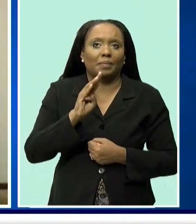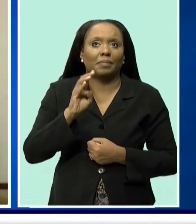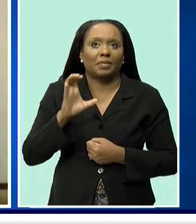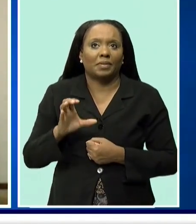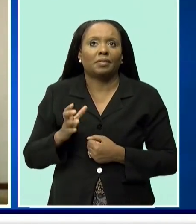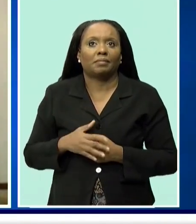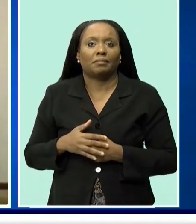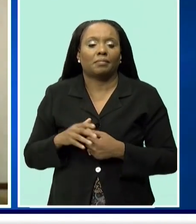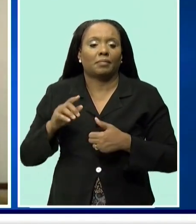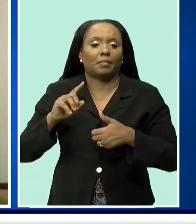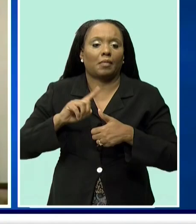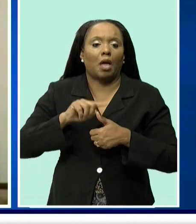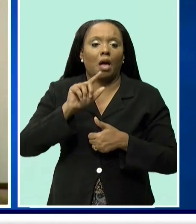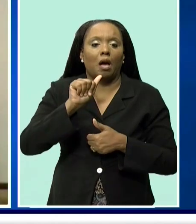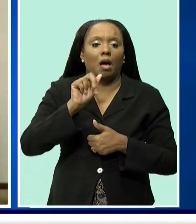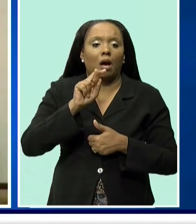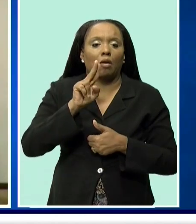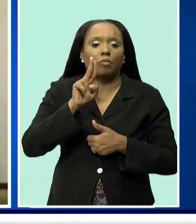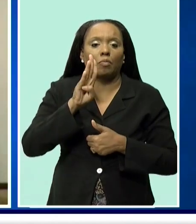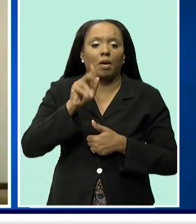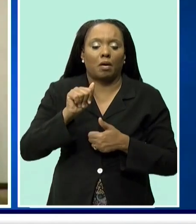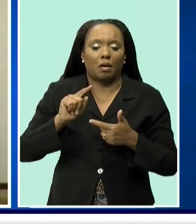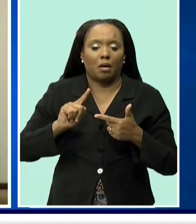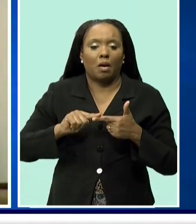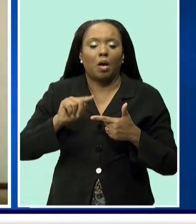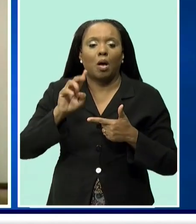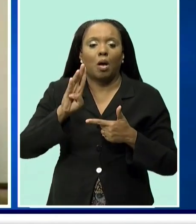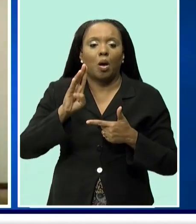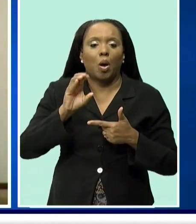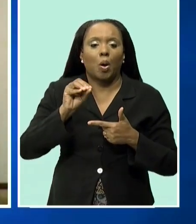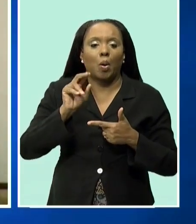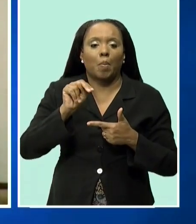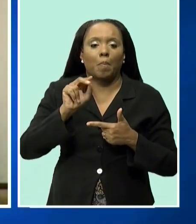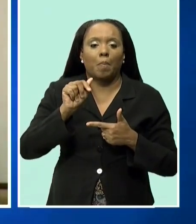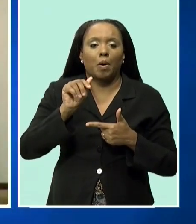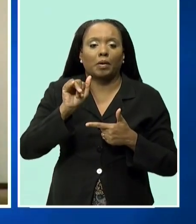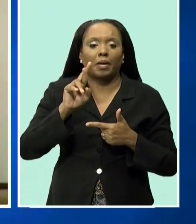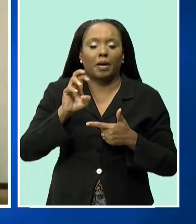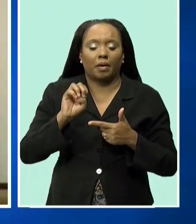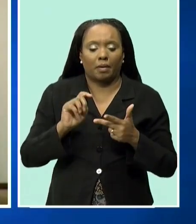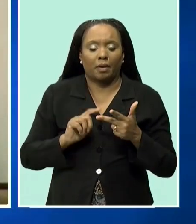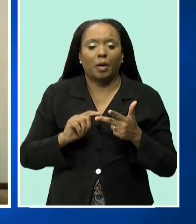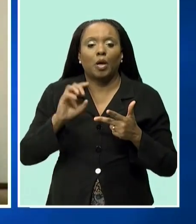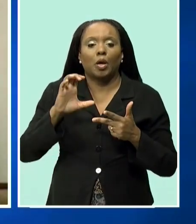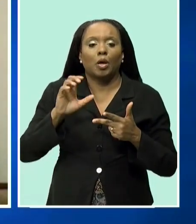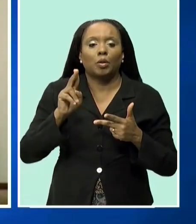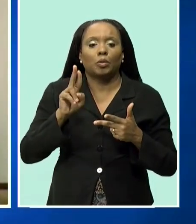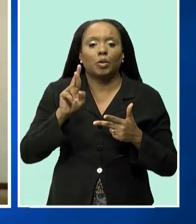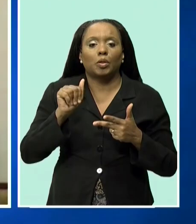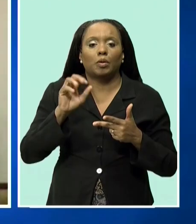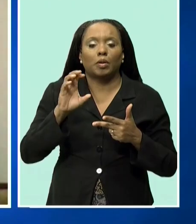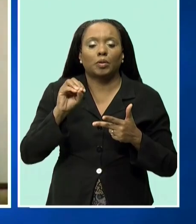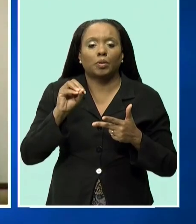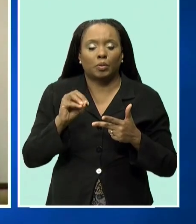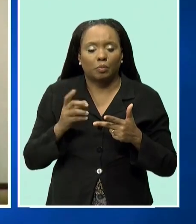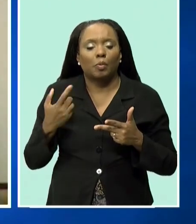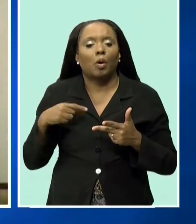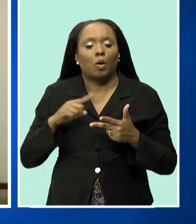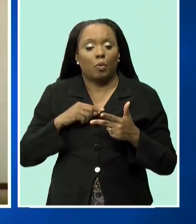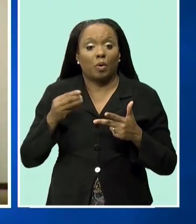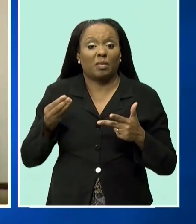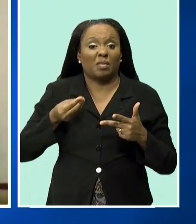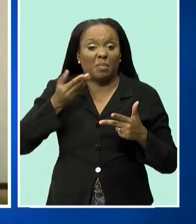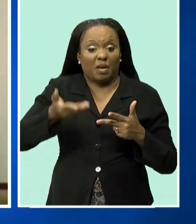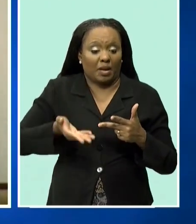Curacao. And so we're supplying them with hot water systems in Barbados, as well as the ABC Islands. And